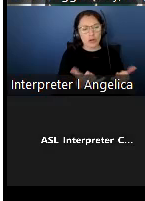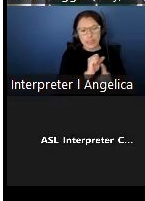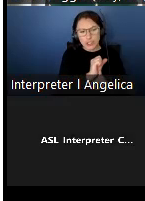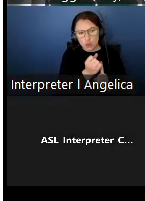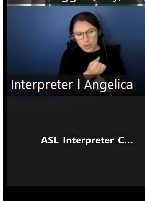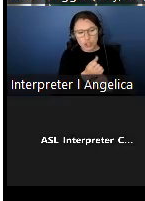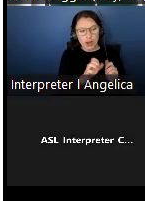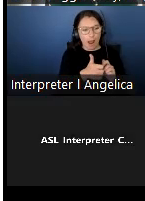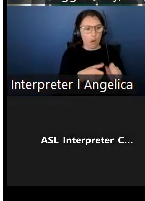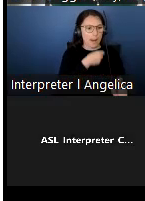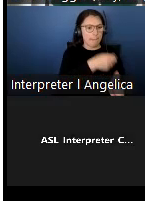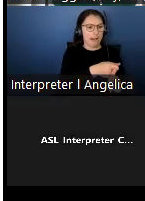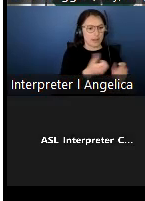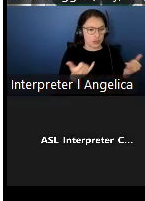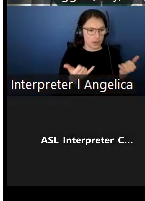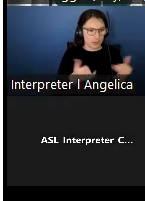now.